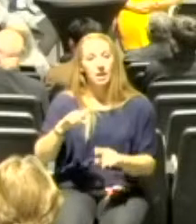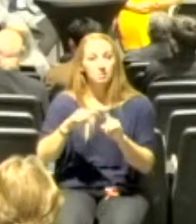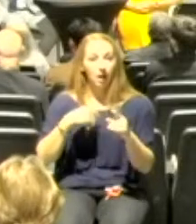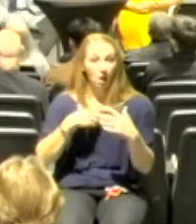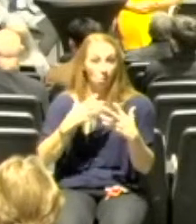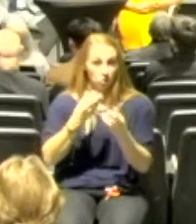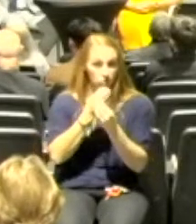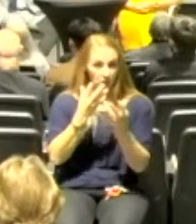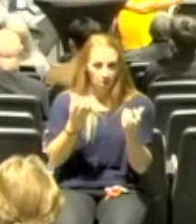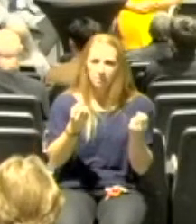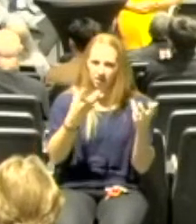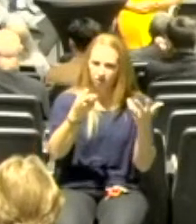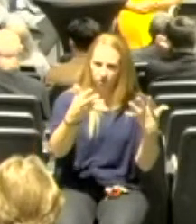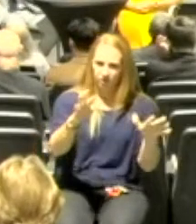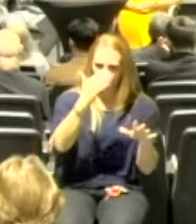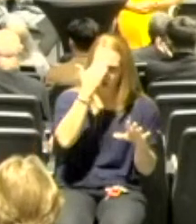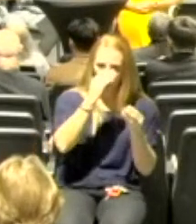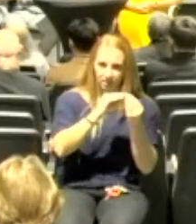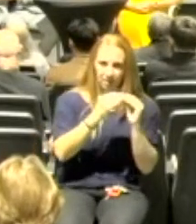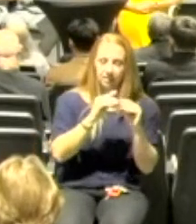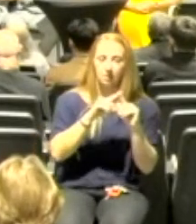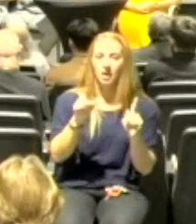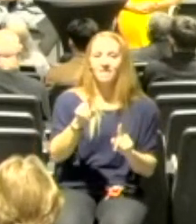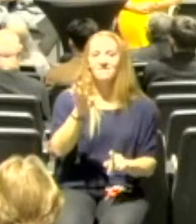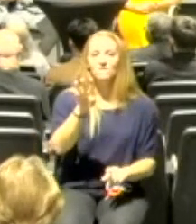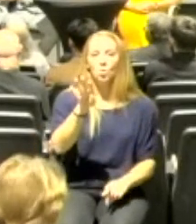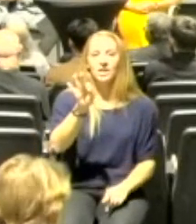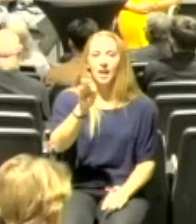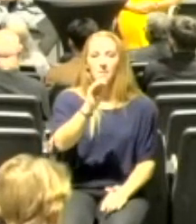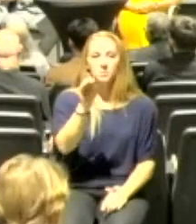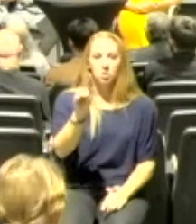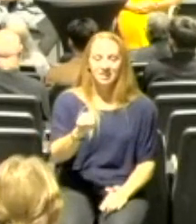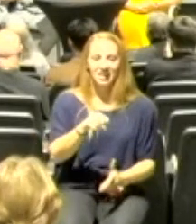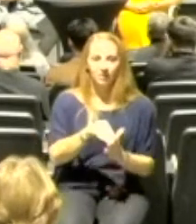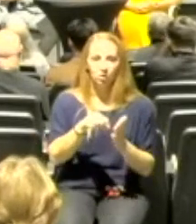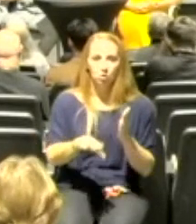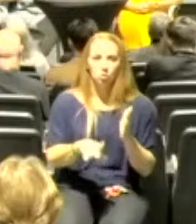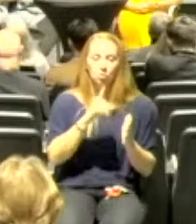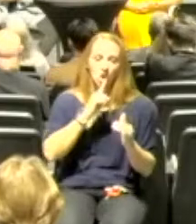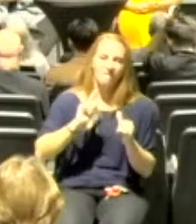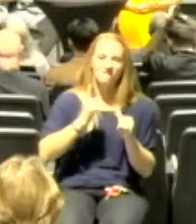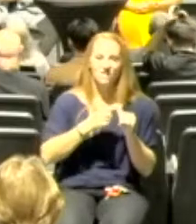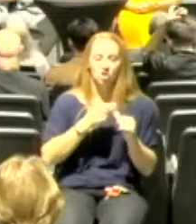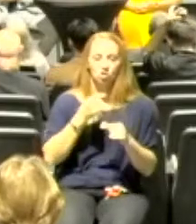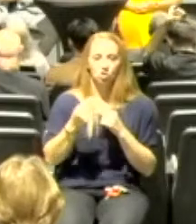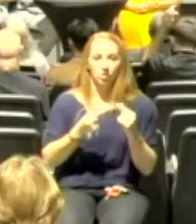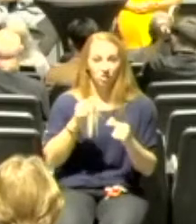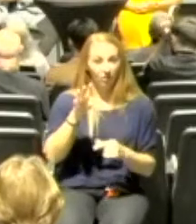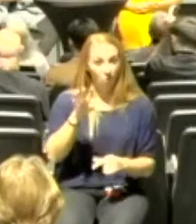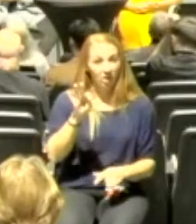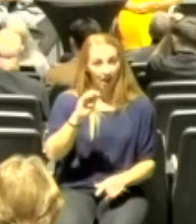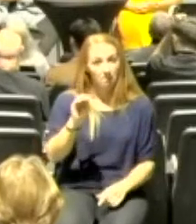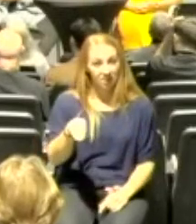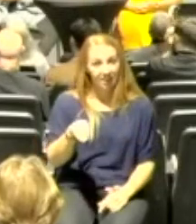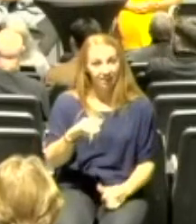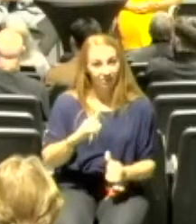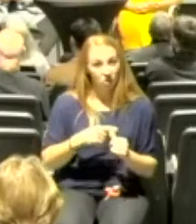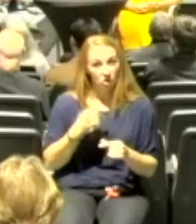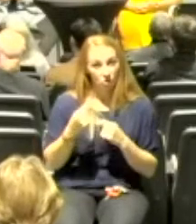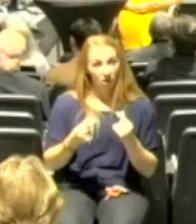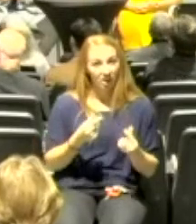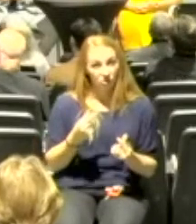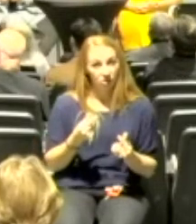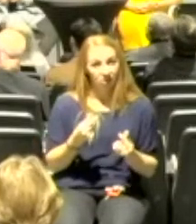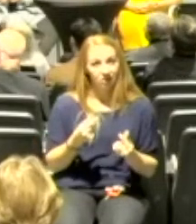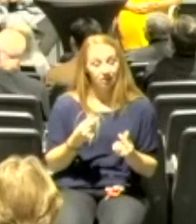many of you know this statistic, but 49% of our students report being first generation college students. We take